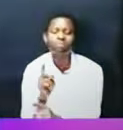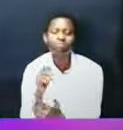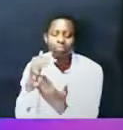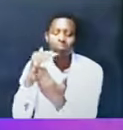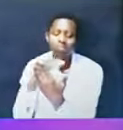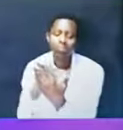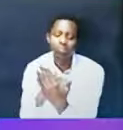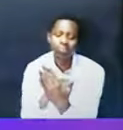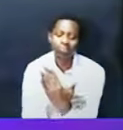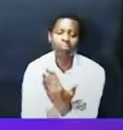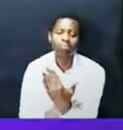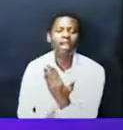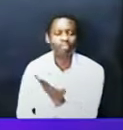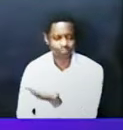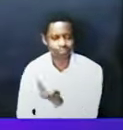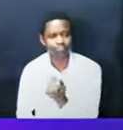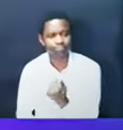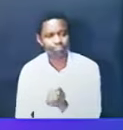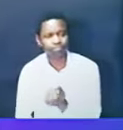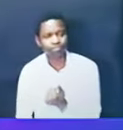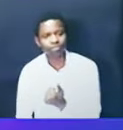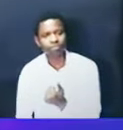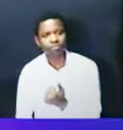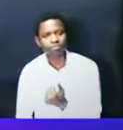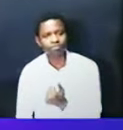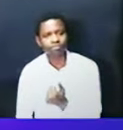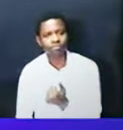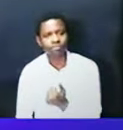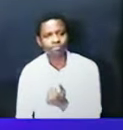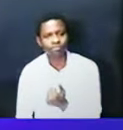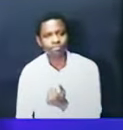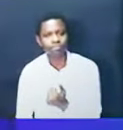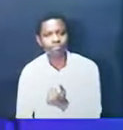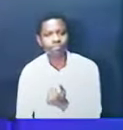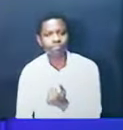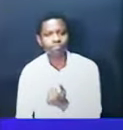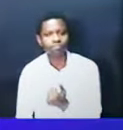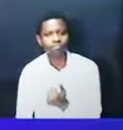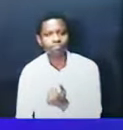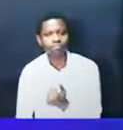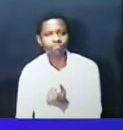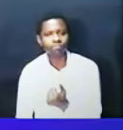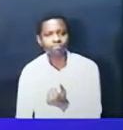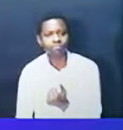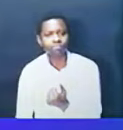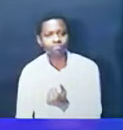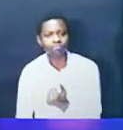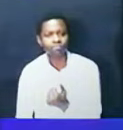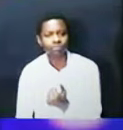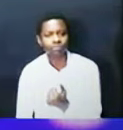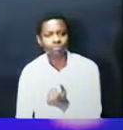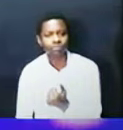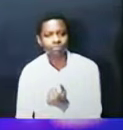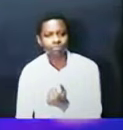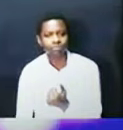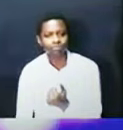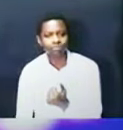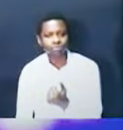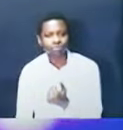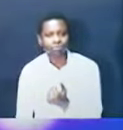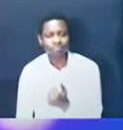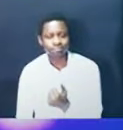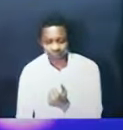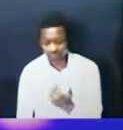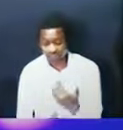ye titi yen nyina yen kasa wo keka ewu mu yi na wo shase se wo bobo nkura wo firi so no edin. Now the